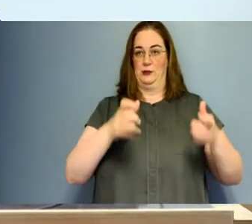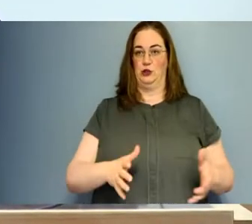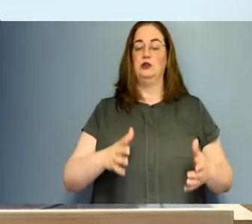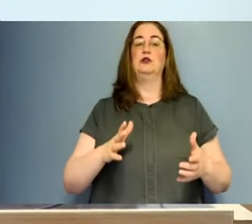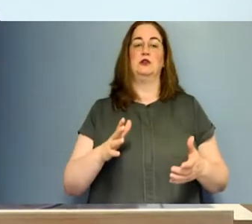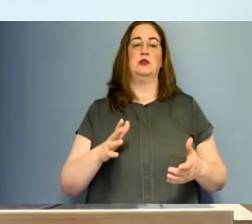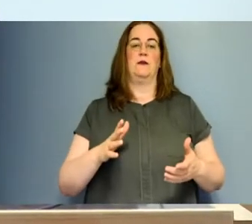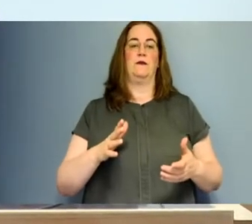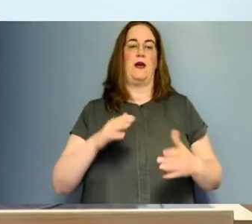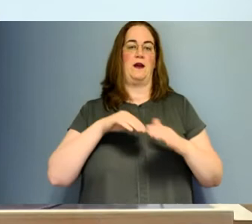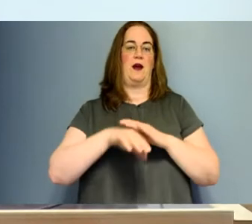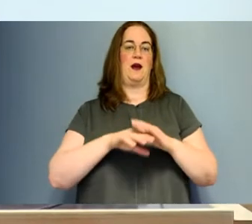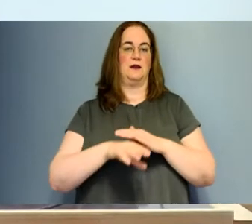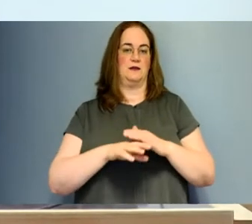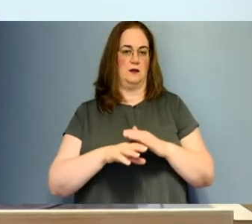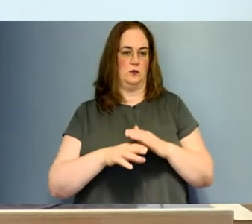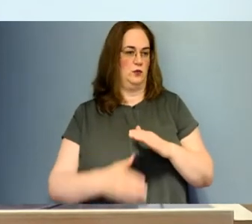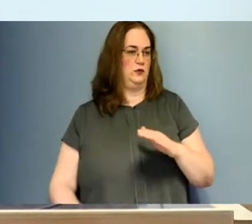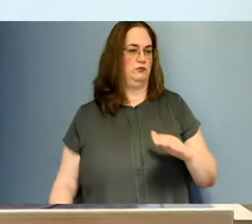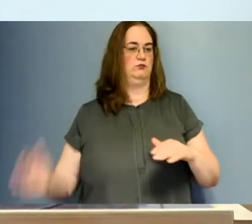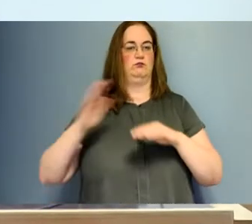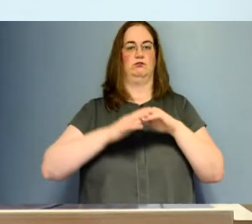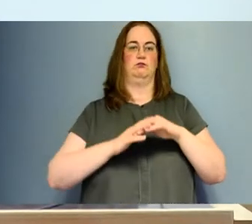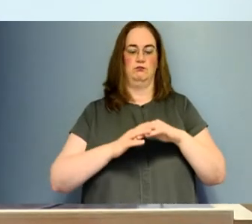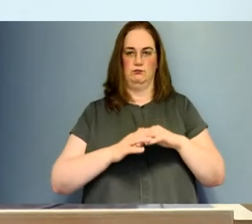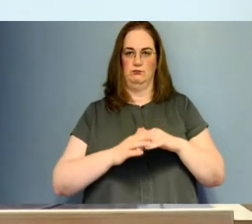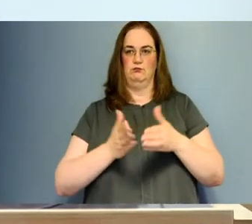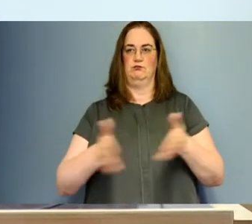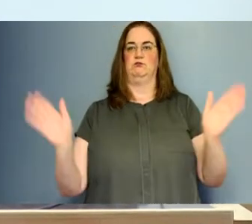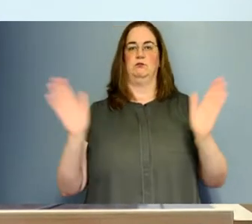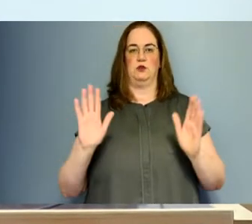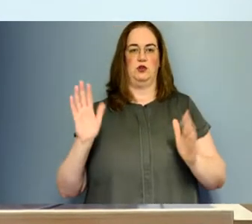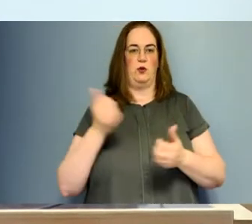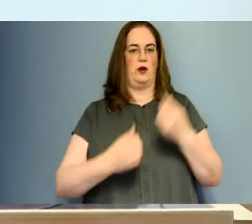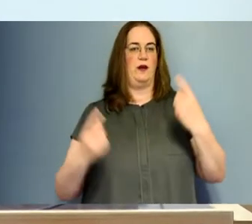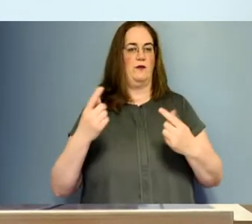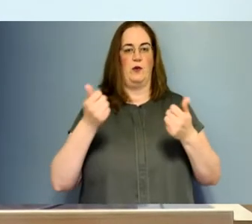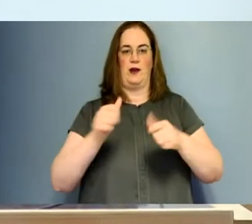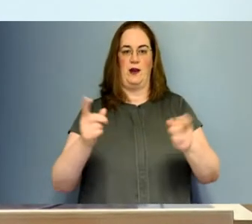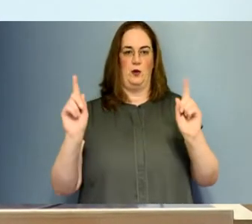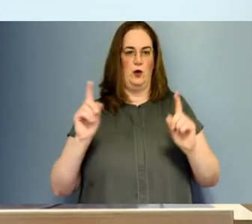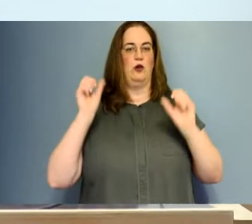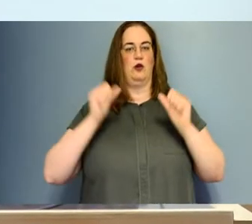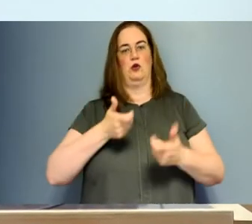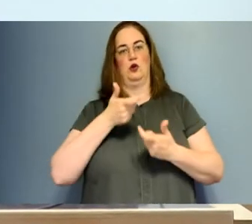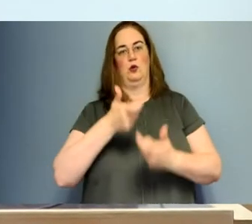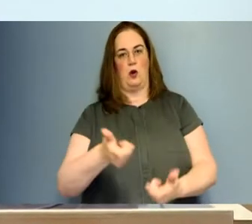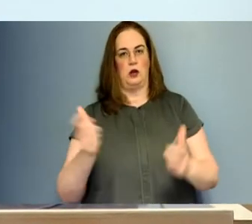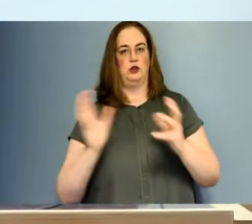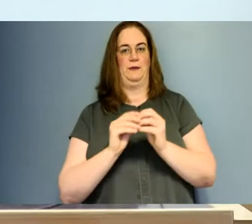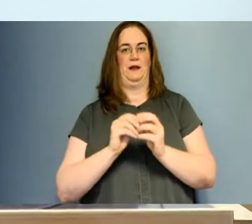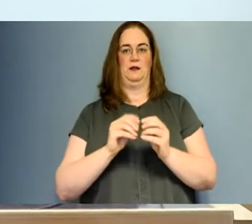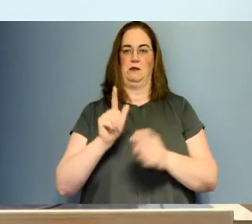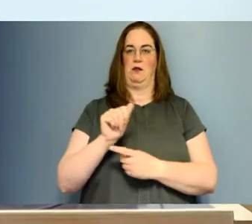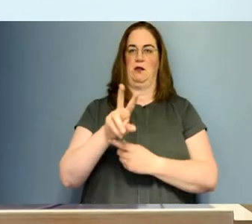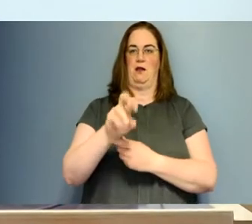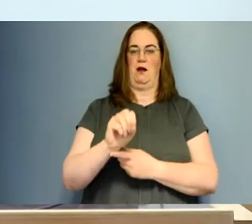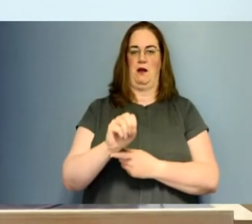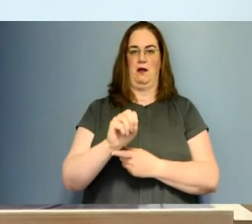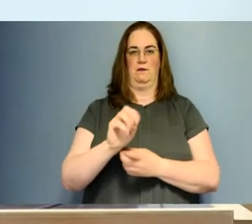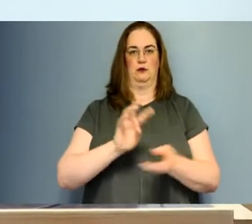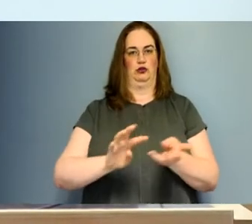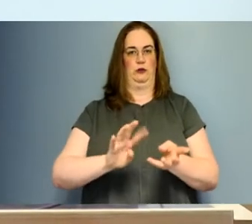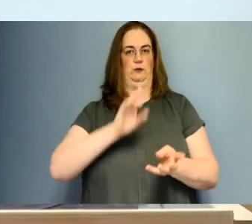that access was dramatically expanded so that everyone anywhere could watch meetings which were being live streamed in real